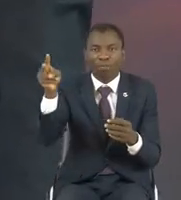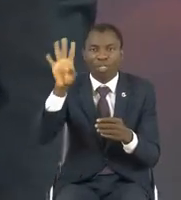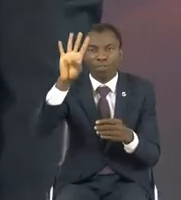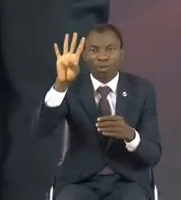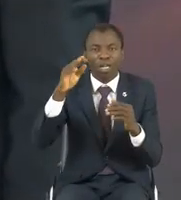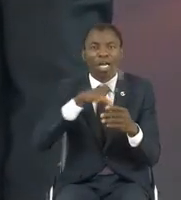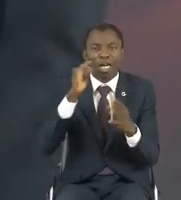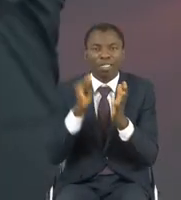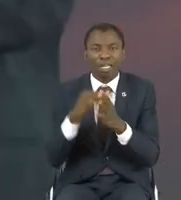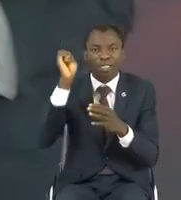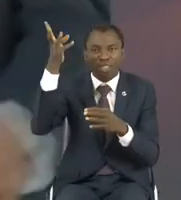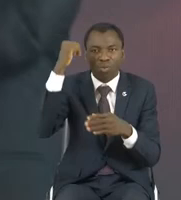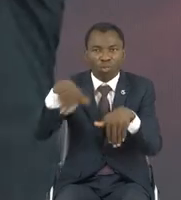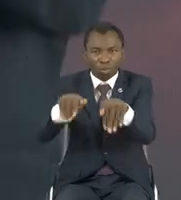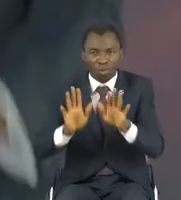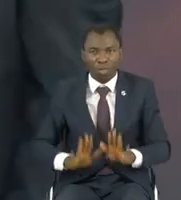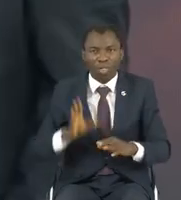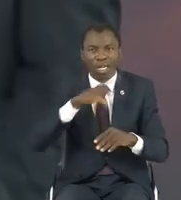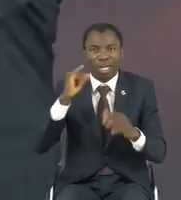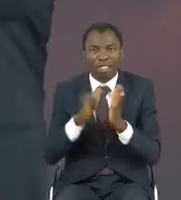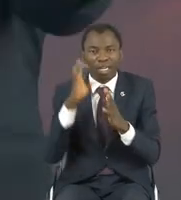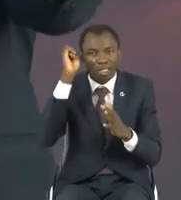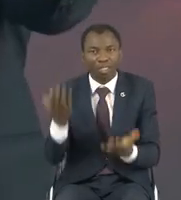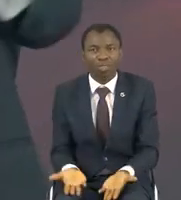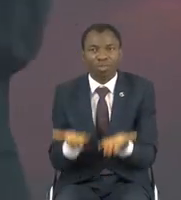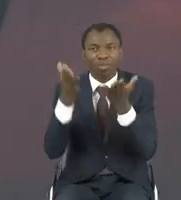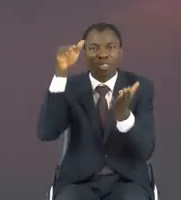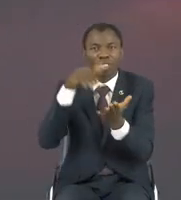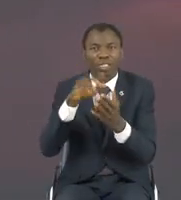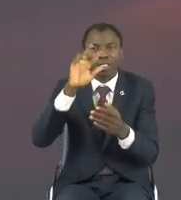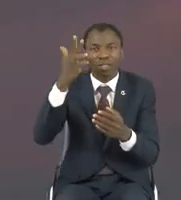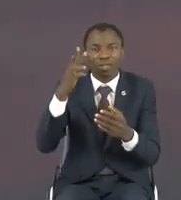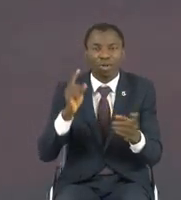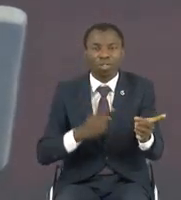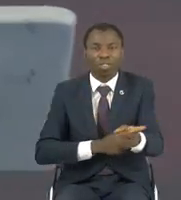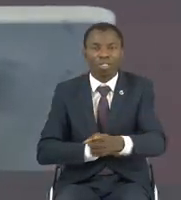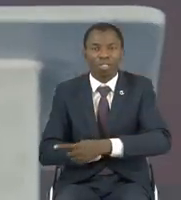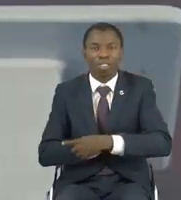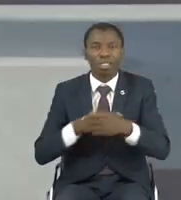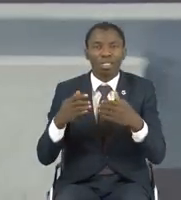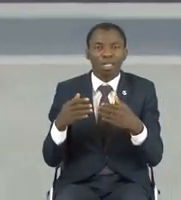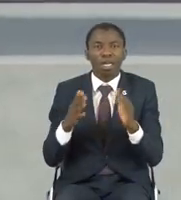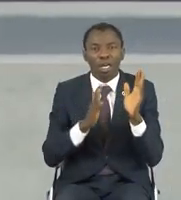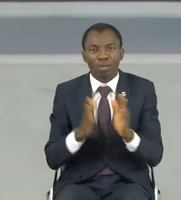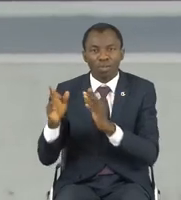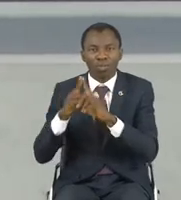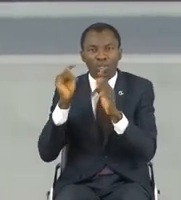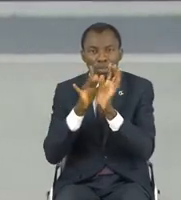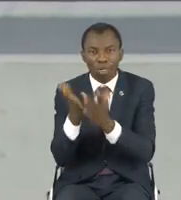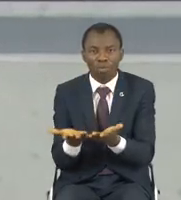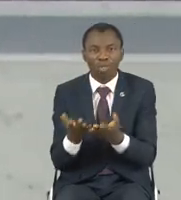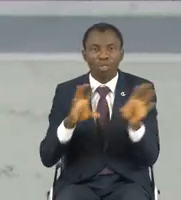buried, and that he rose again the third day, according to the scriptures. Did you see